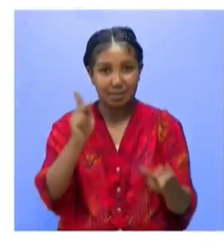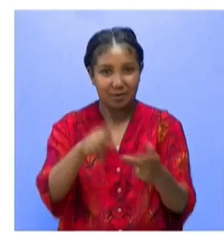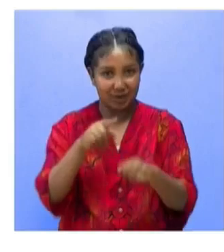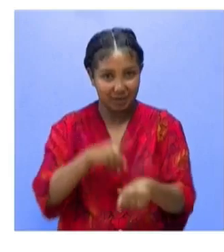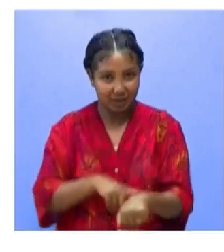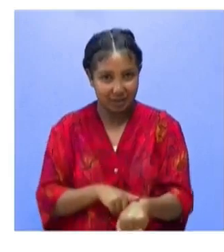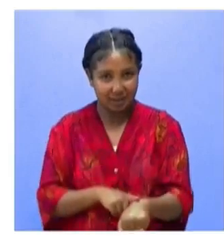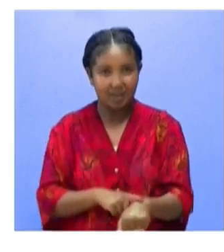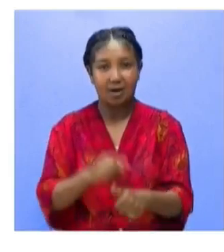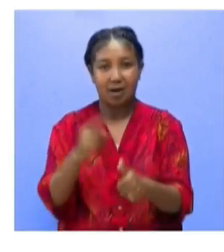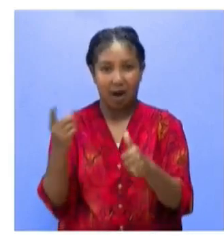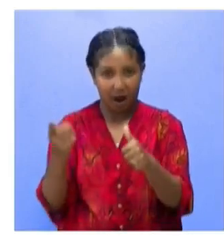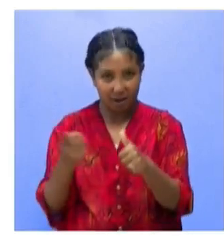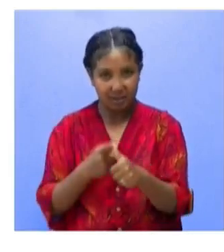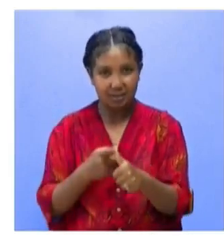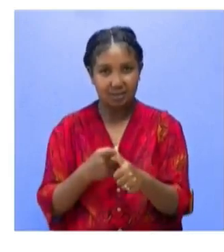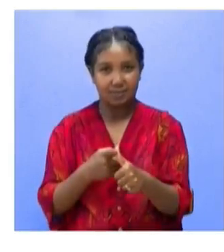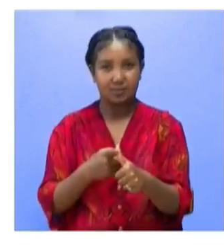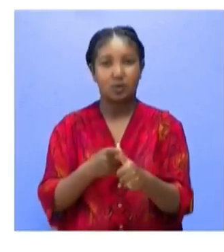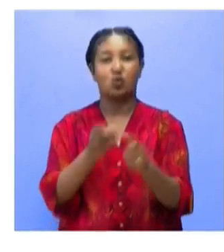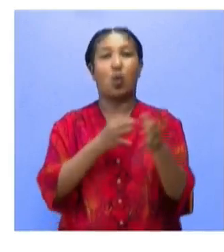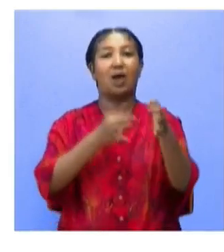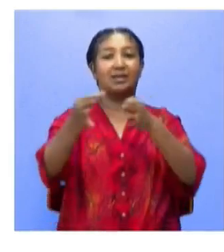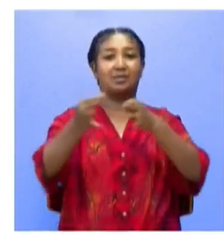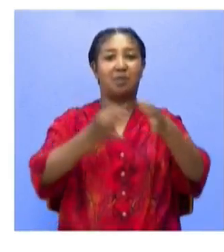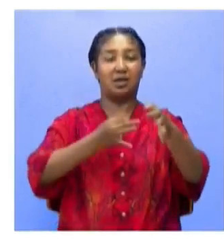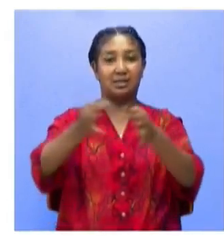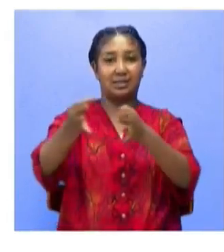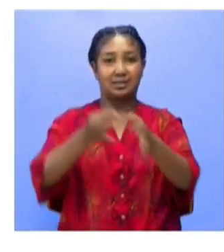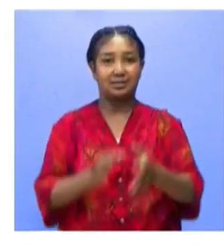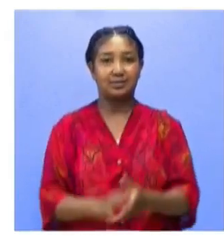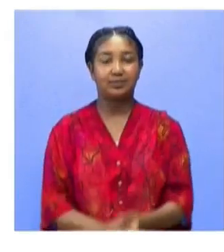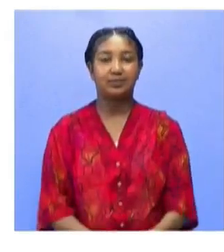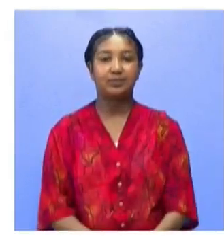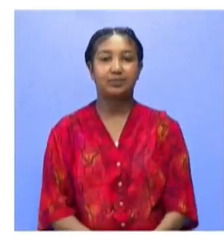tense, 1, to express.